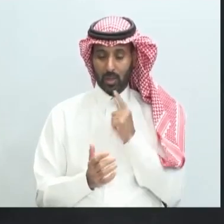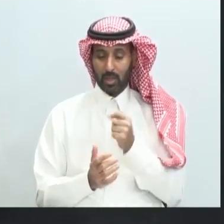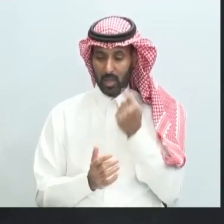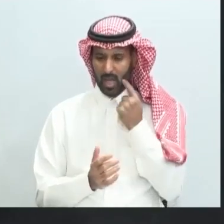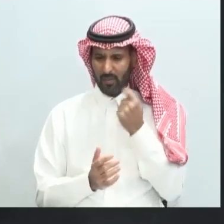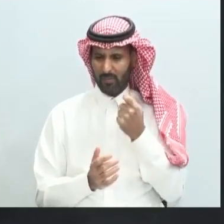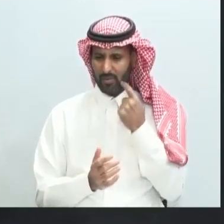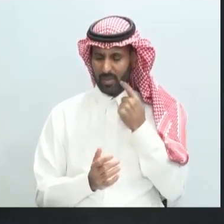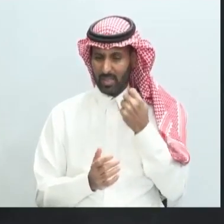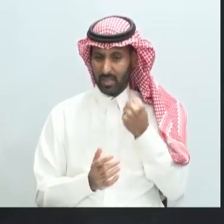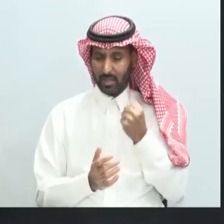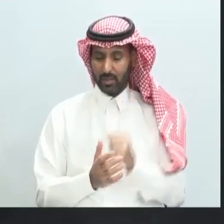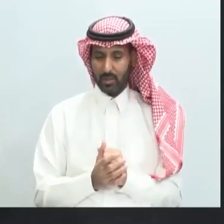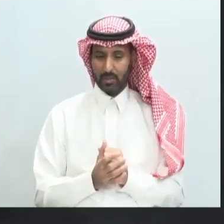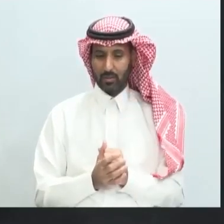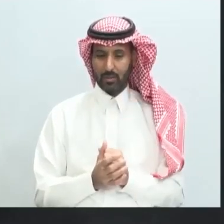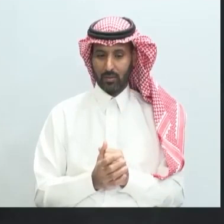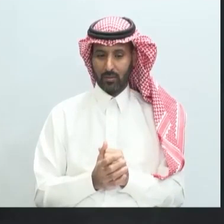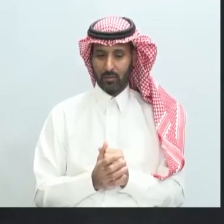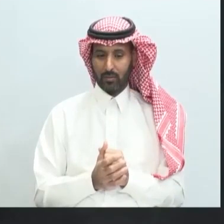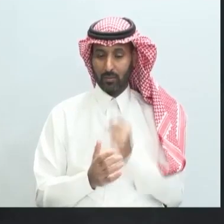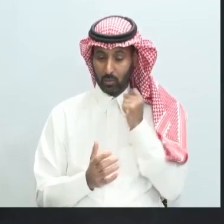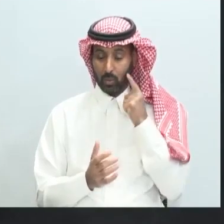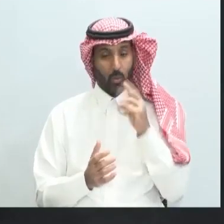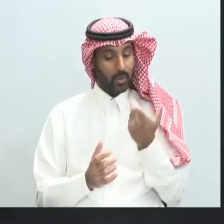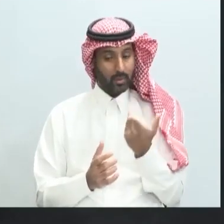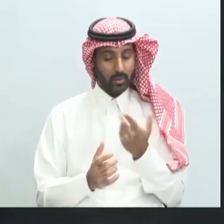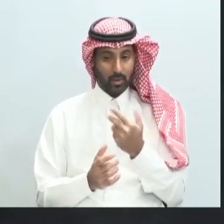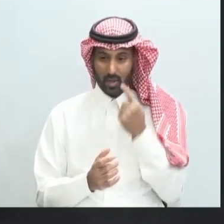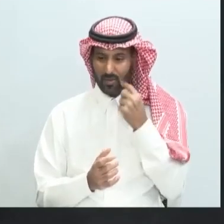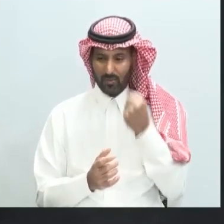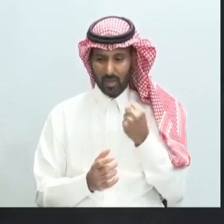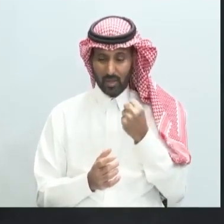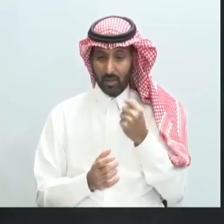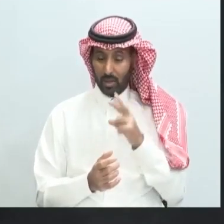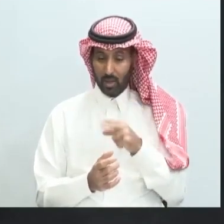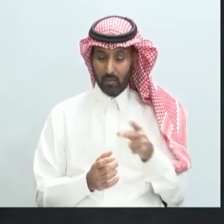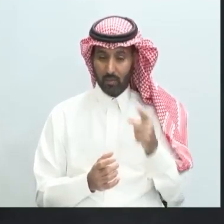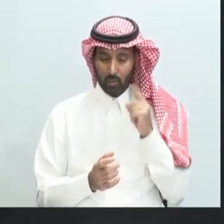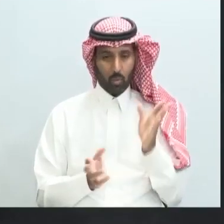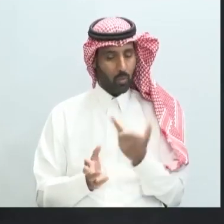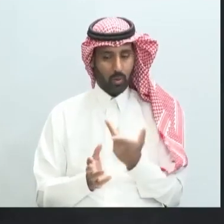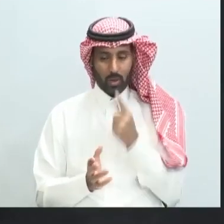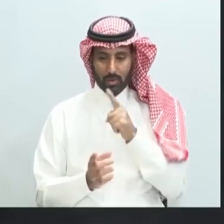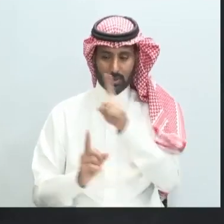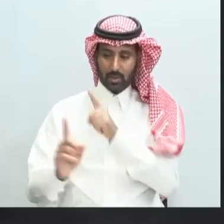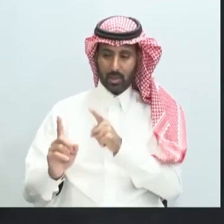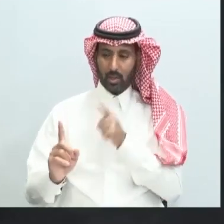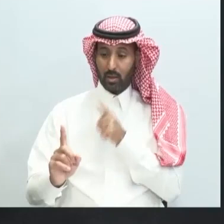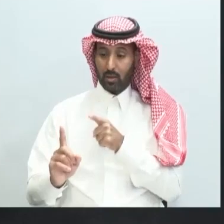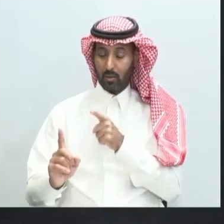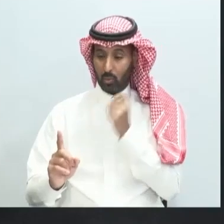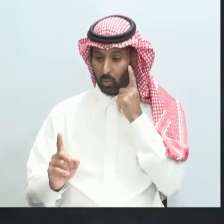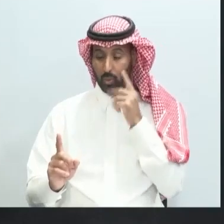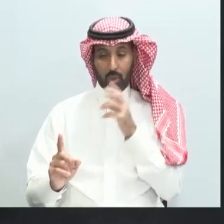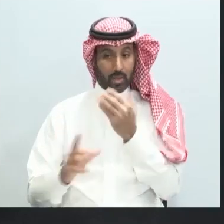a toothache. Now, we know what kind of pain they have. Now we know, we ask them question and we